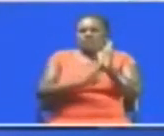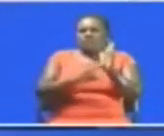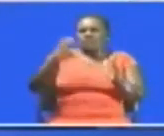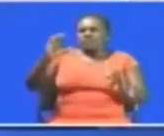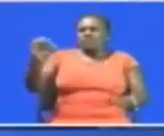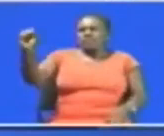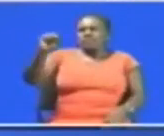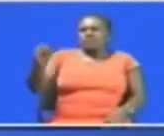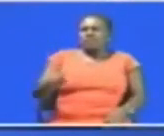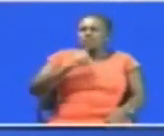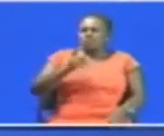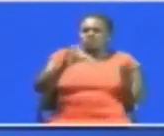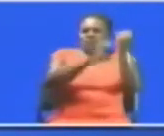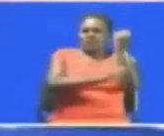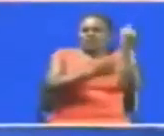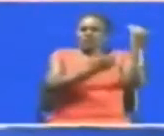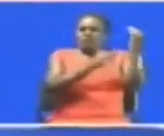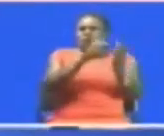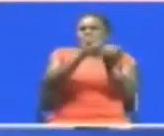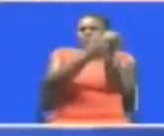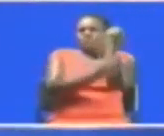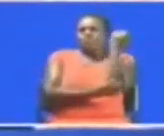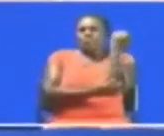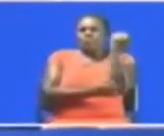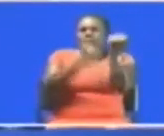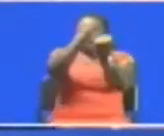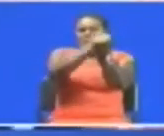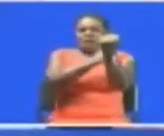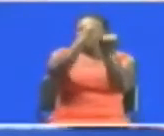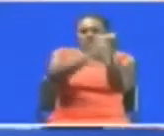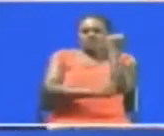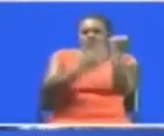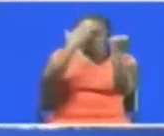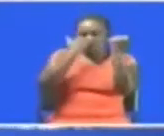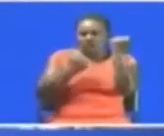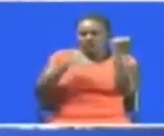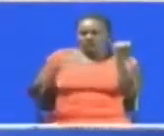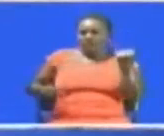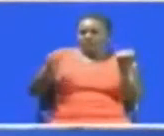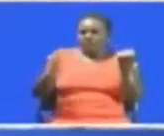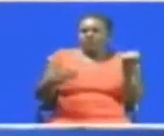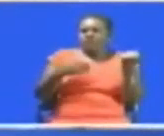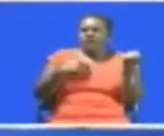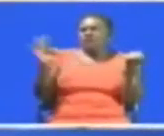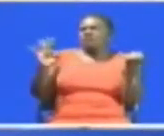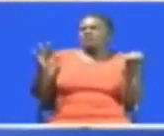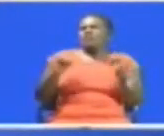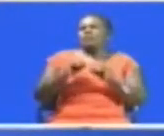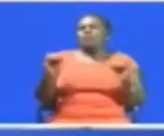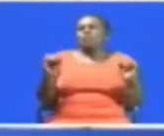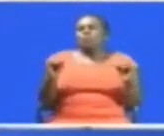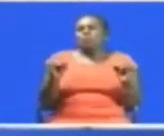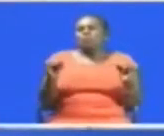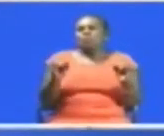cabinet secretary warns that the country should expect low yields due to increased cost of production because of lack of subsidized